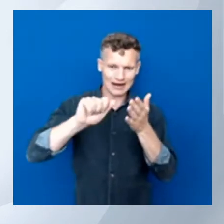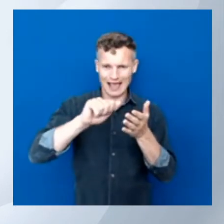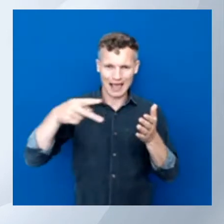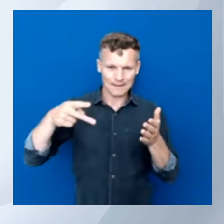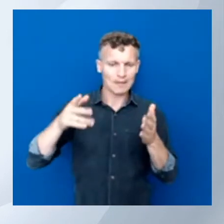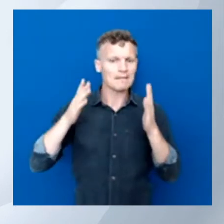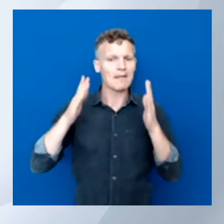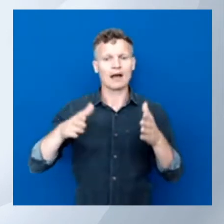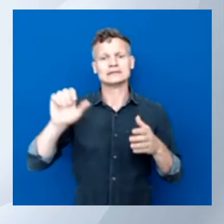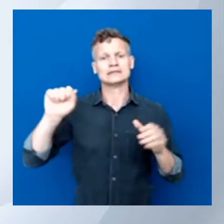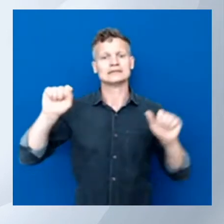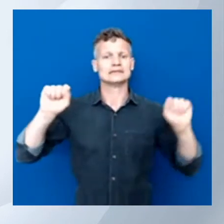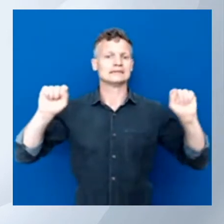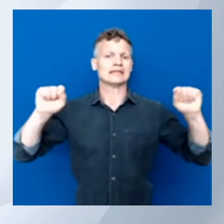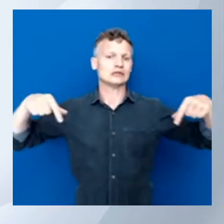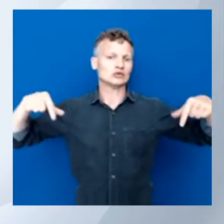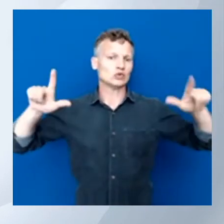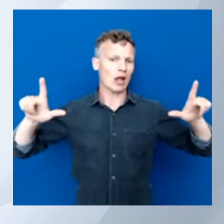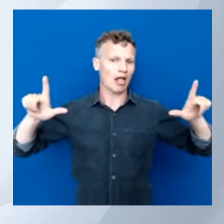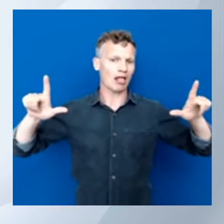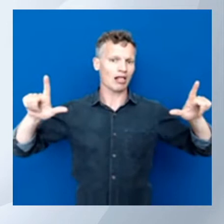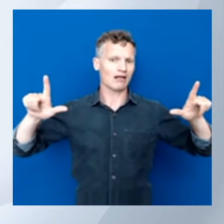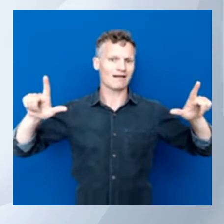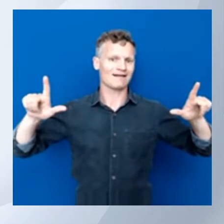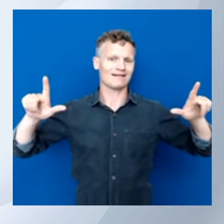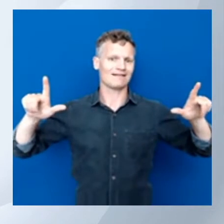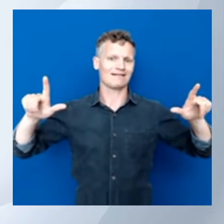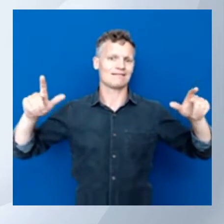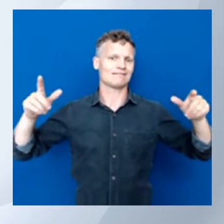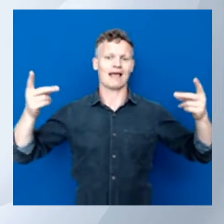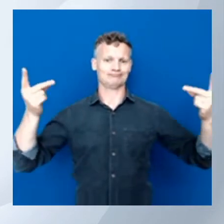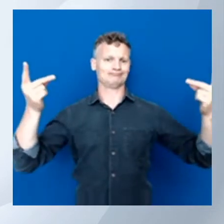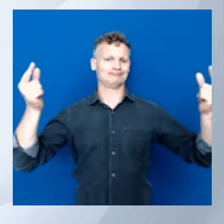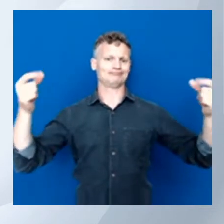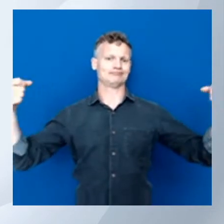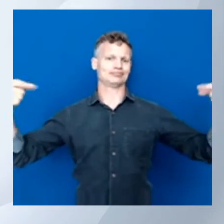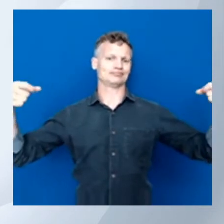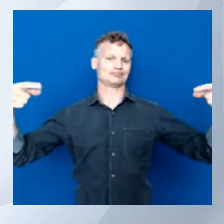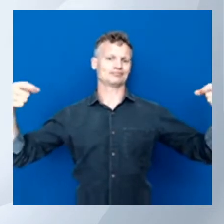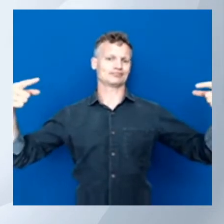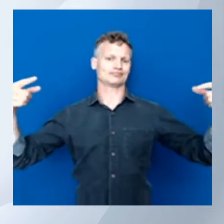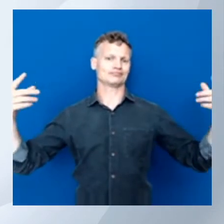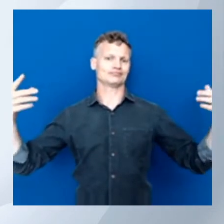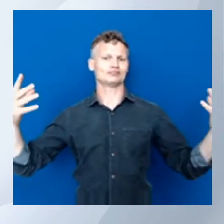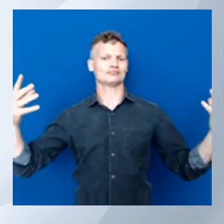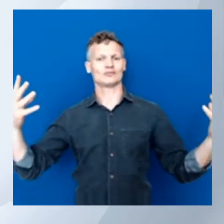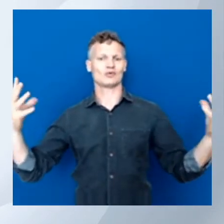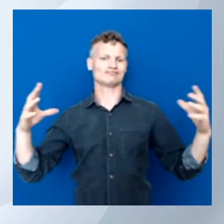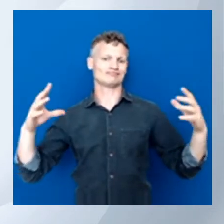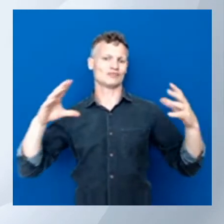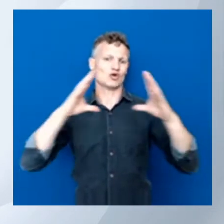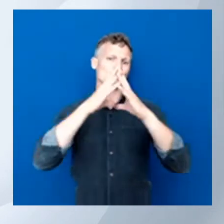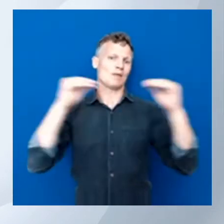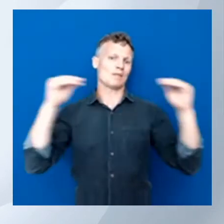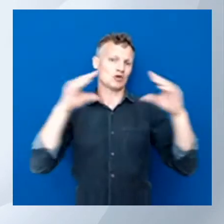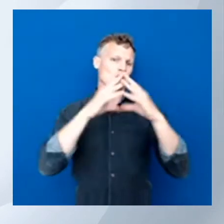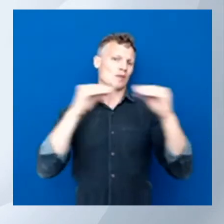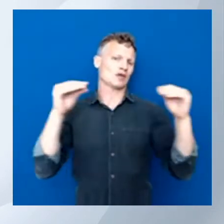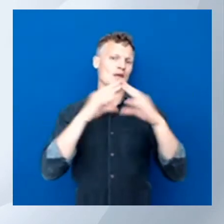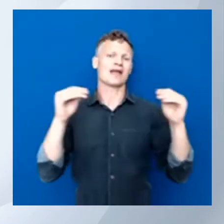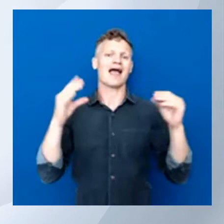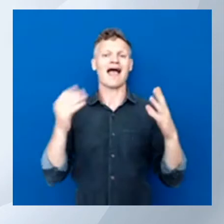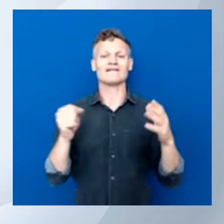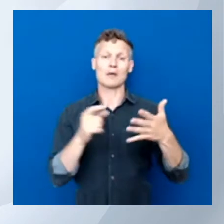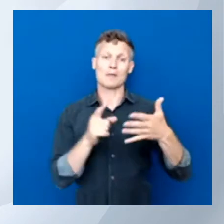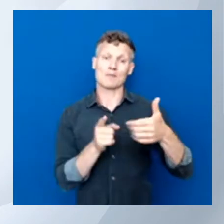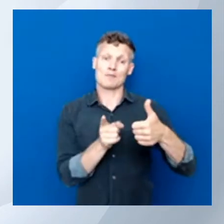SQL Server, and it can automatically replicate between the two. You'd have a primary, which in this case would be in region 2, and the